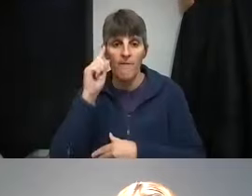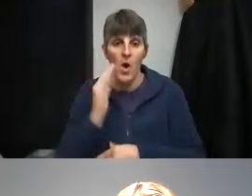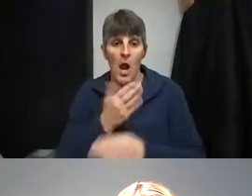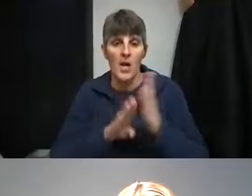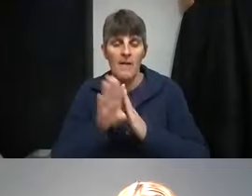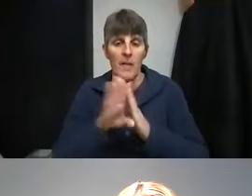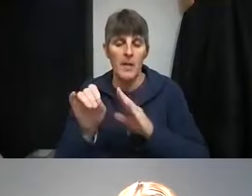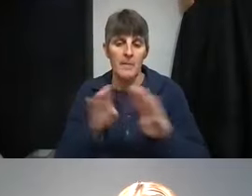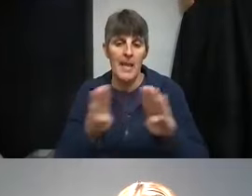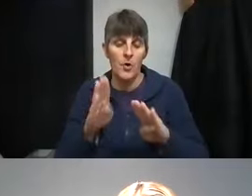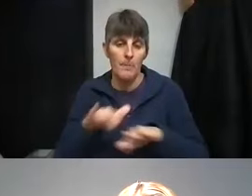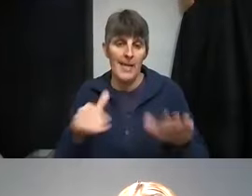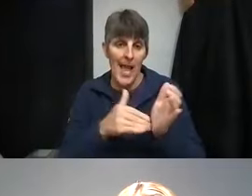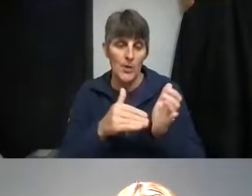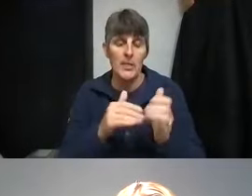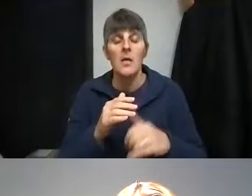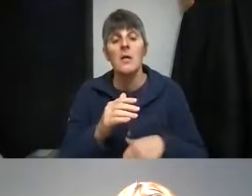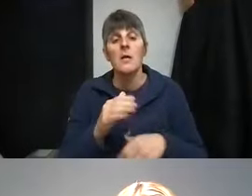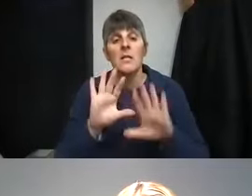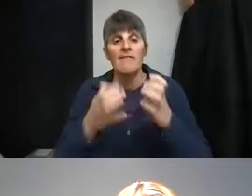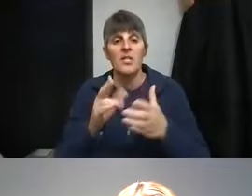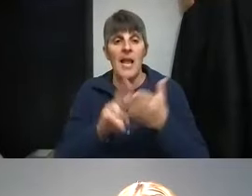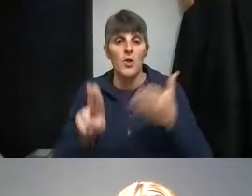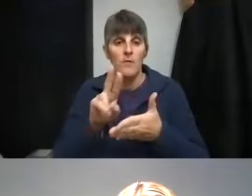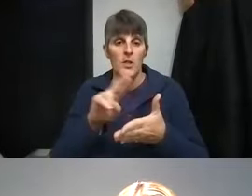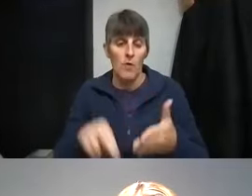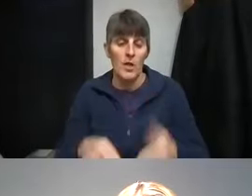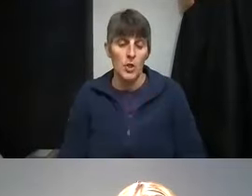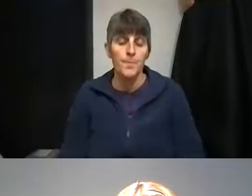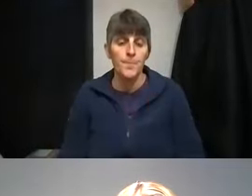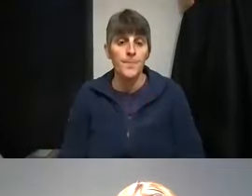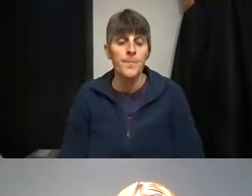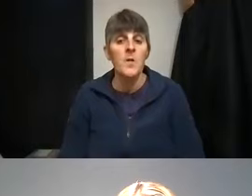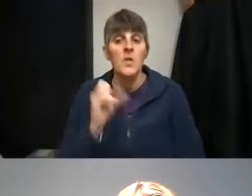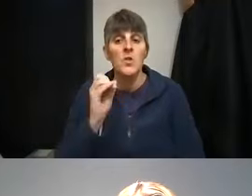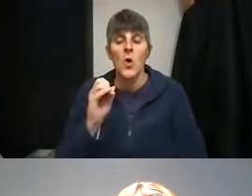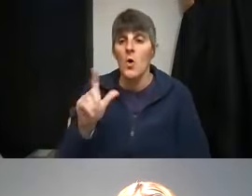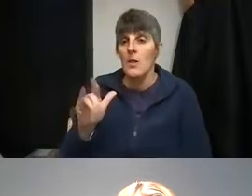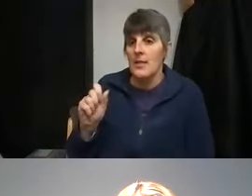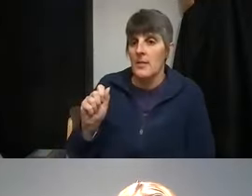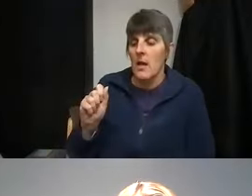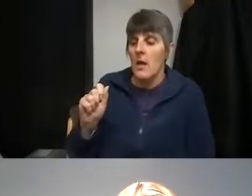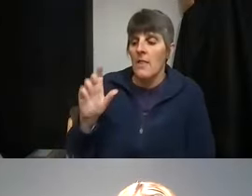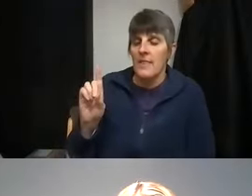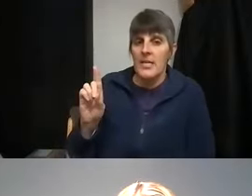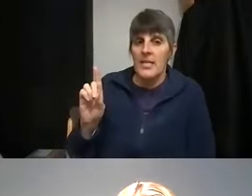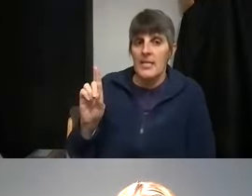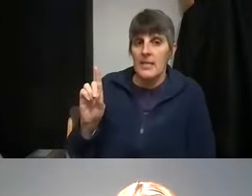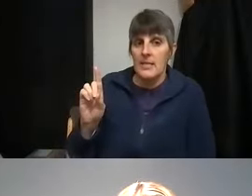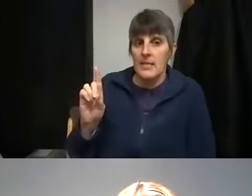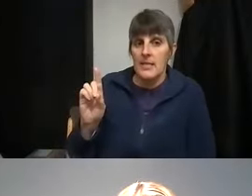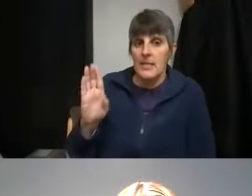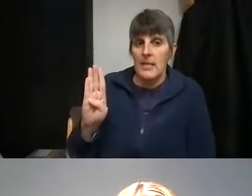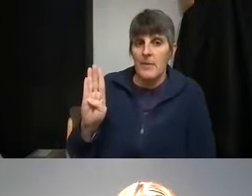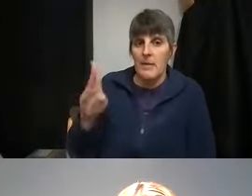developmental and behavioral pediatrics division at the University of Rochester. So the go ahead, Lisa. DBP, I just want to add, the